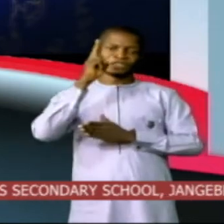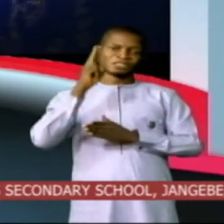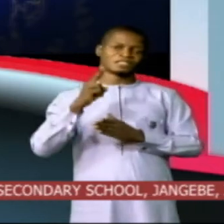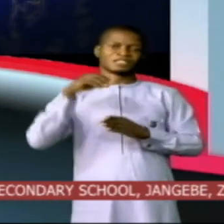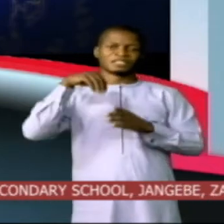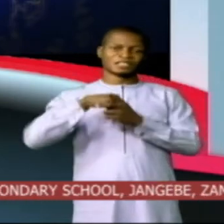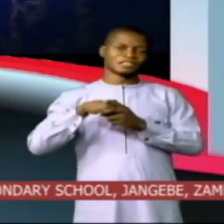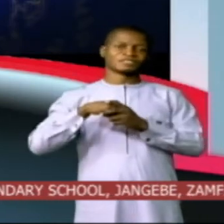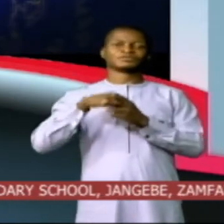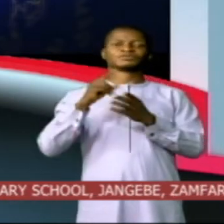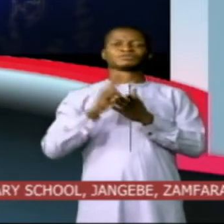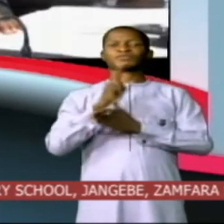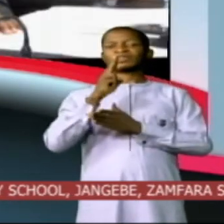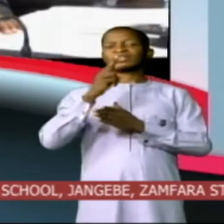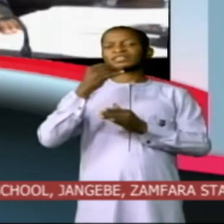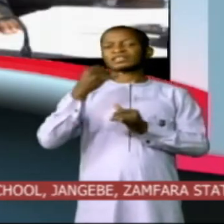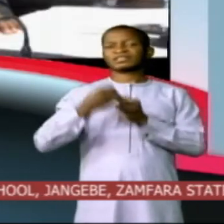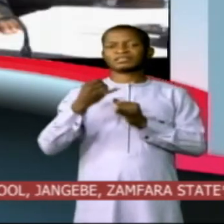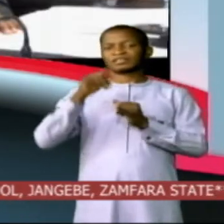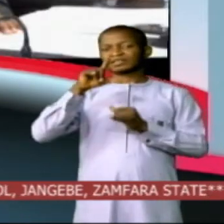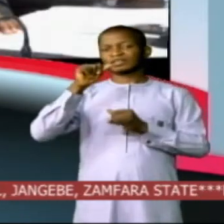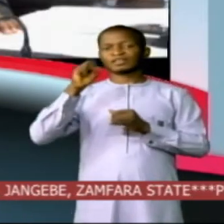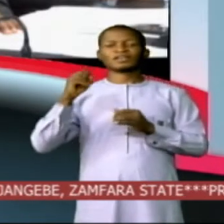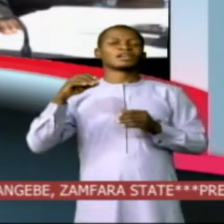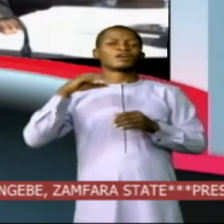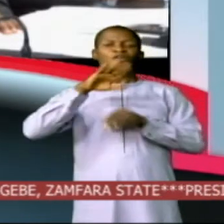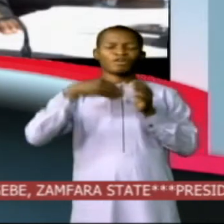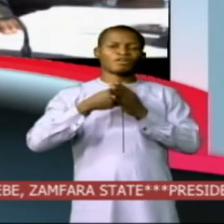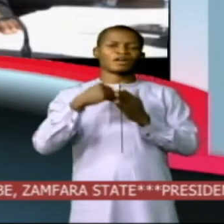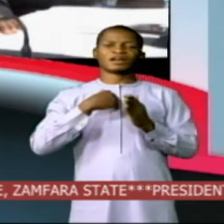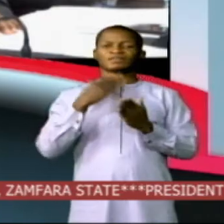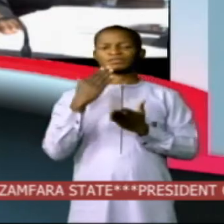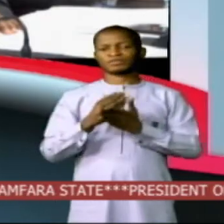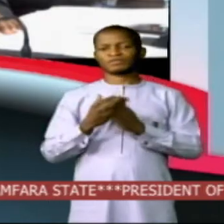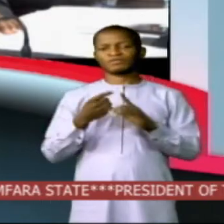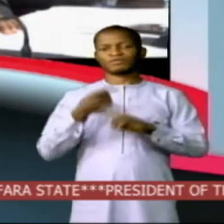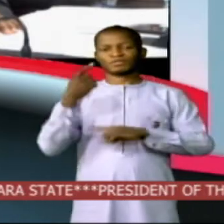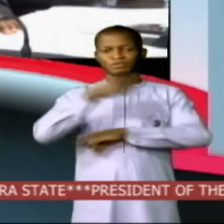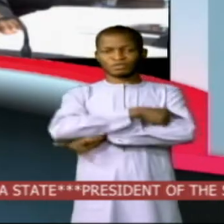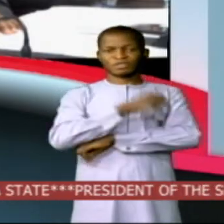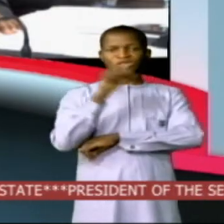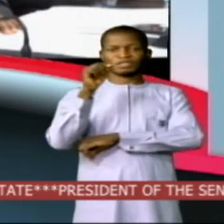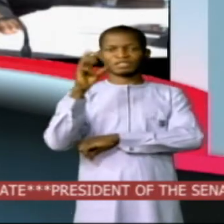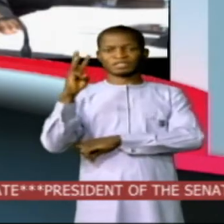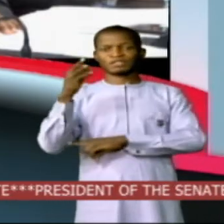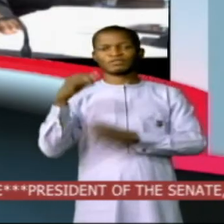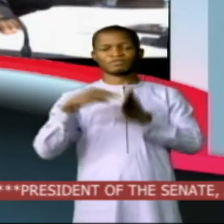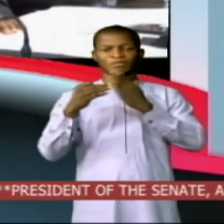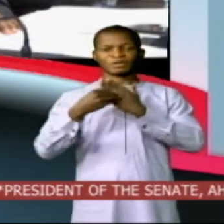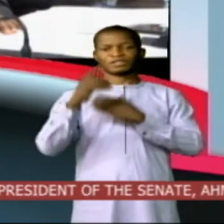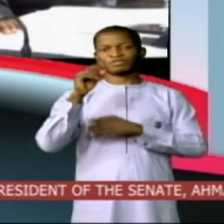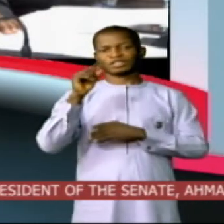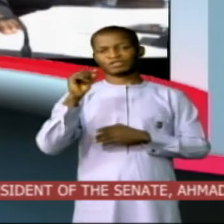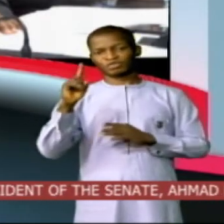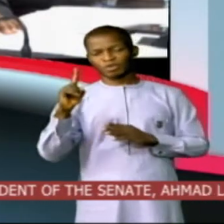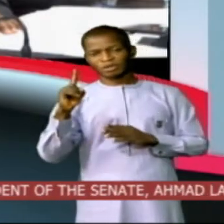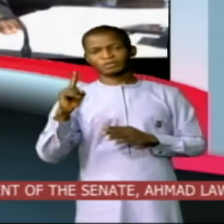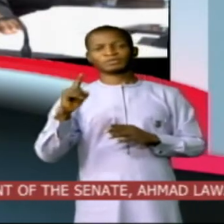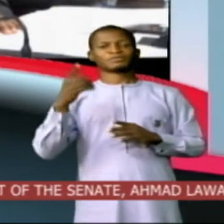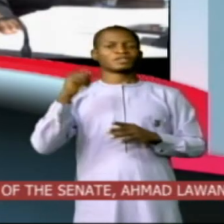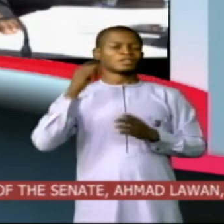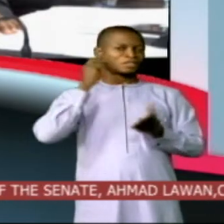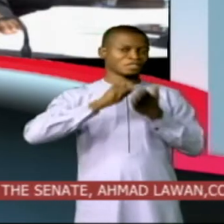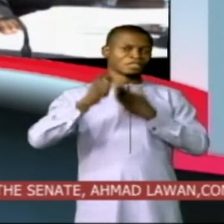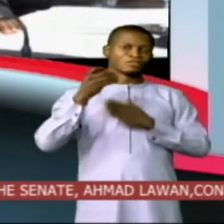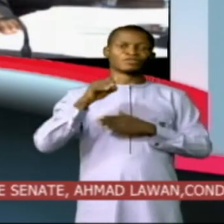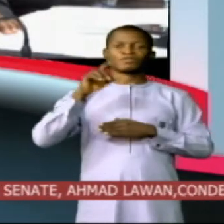Staff Union of Universities, NASU, has been cut off with effect from today, 26 February 2021. The Secretary